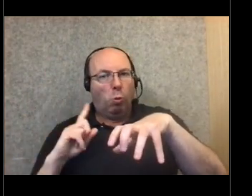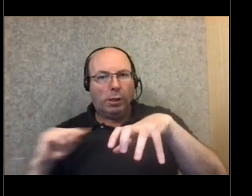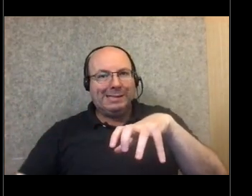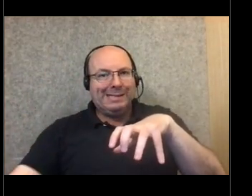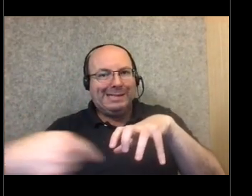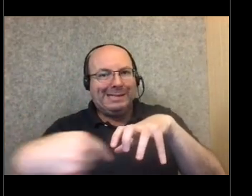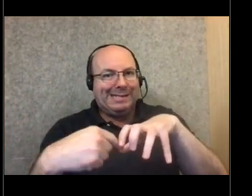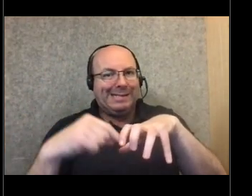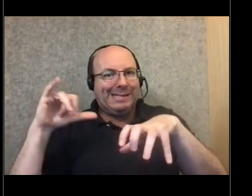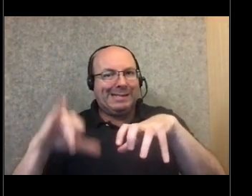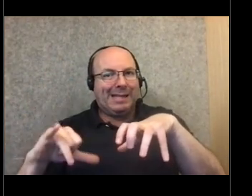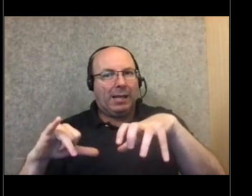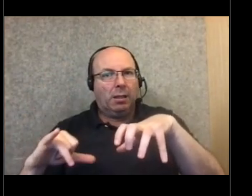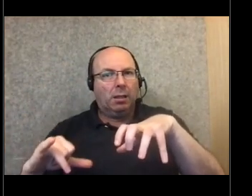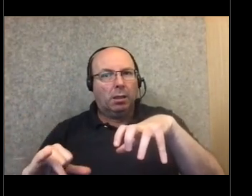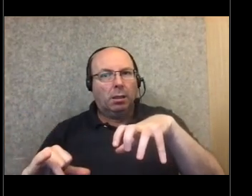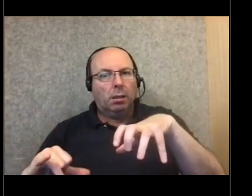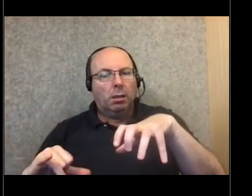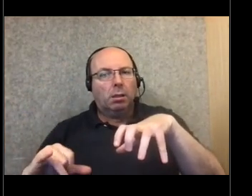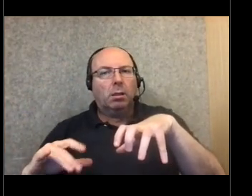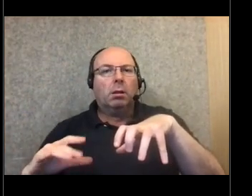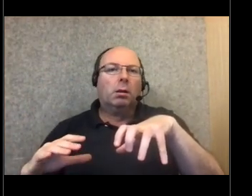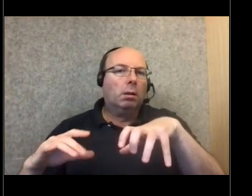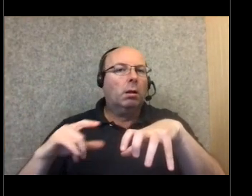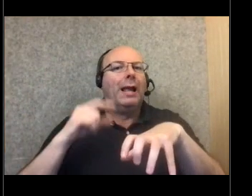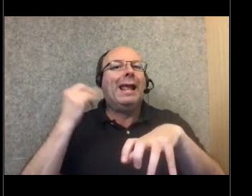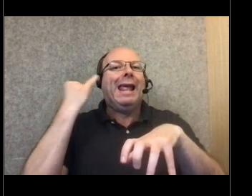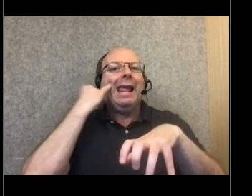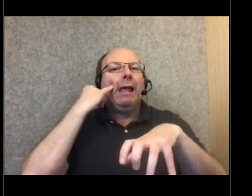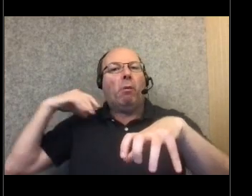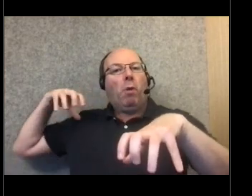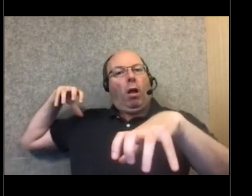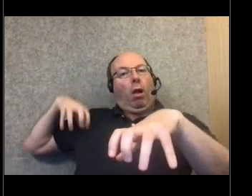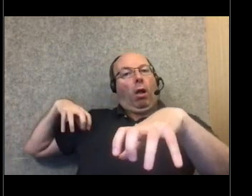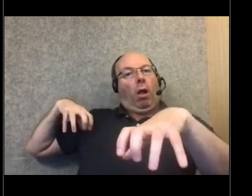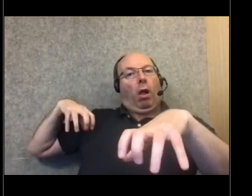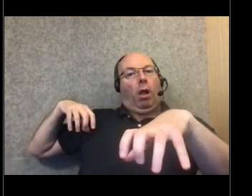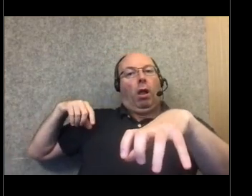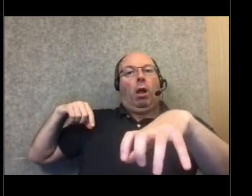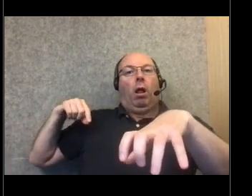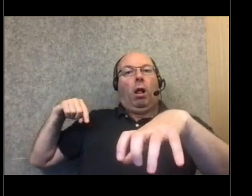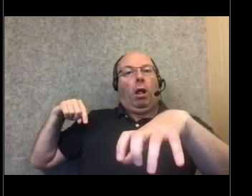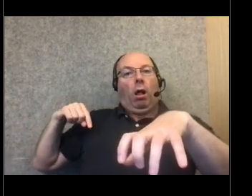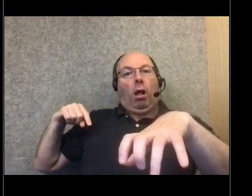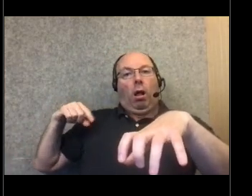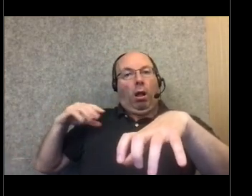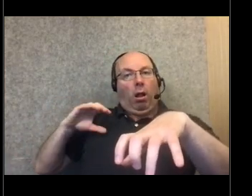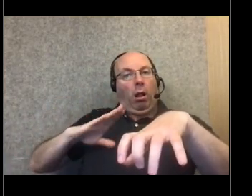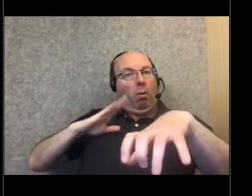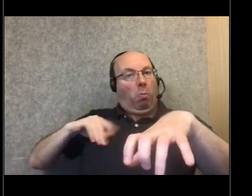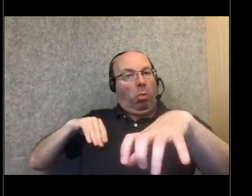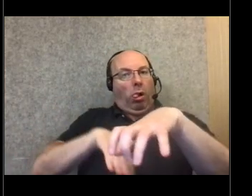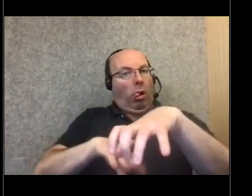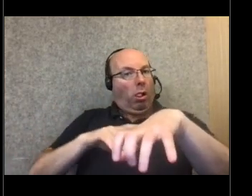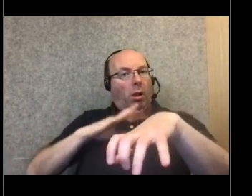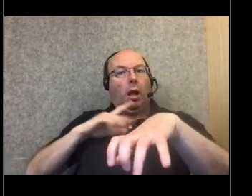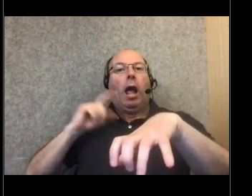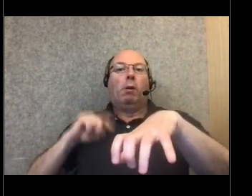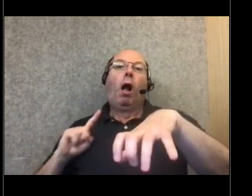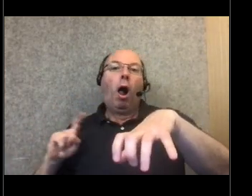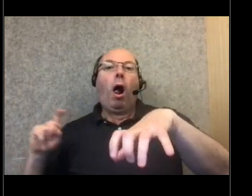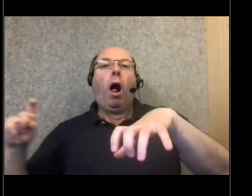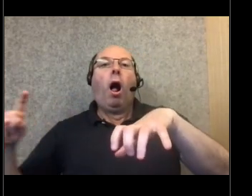to traverse through a longer, hidden, remote, or circuitous distance to access the amenities.